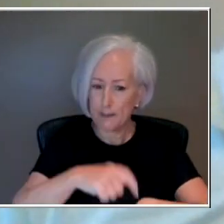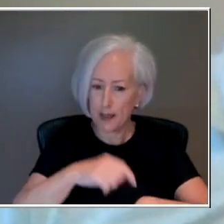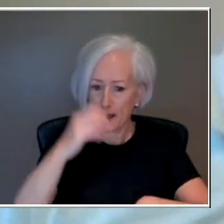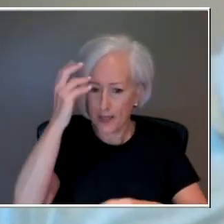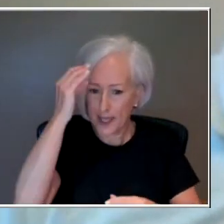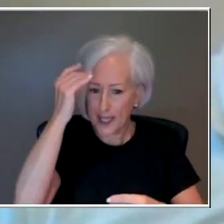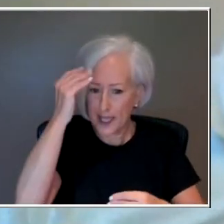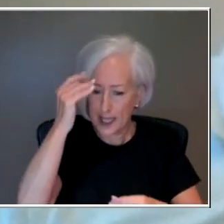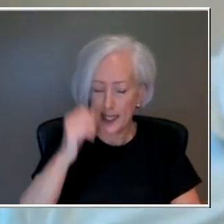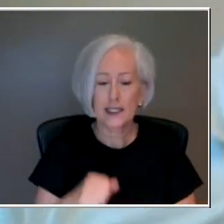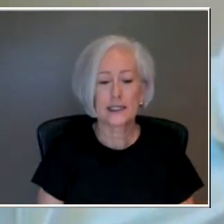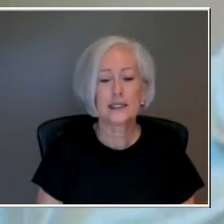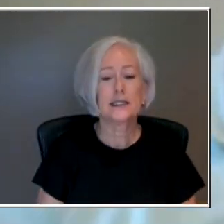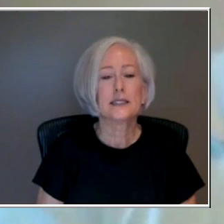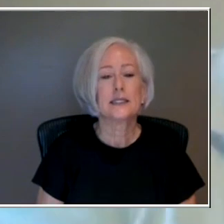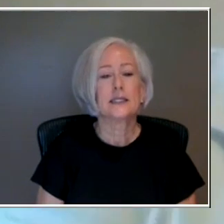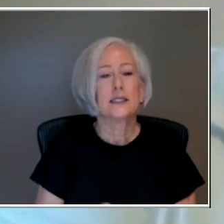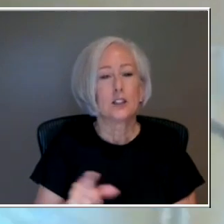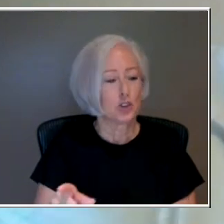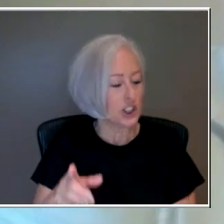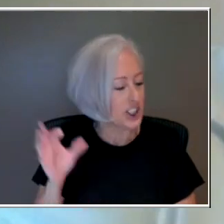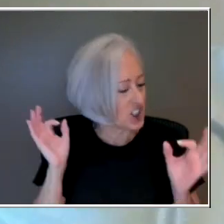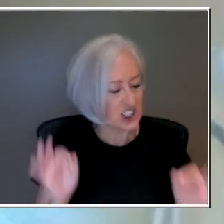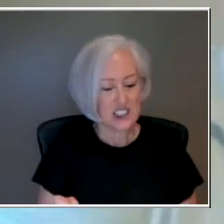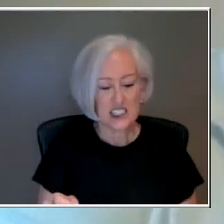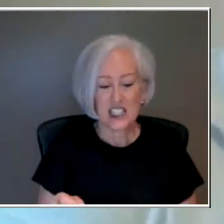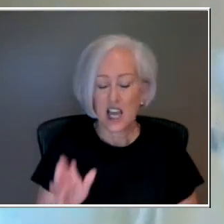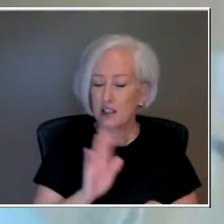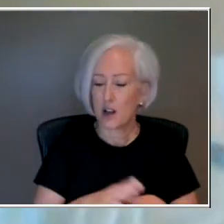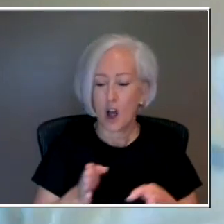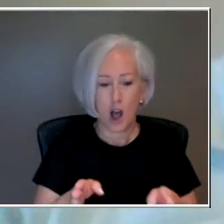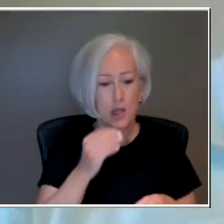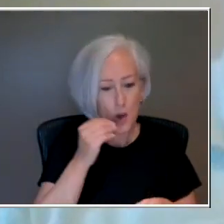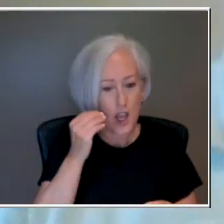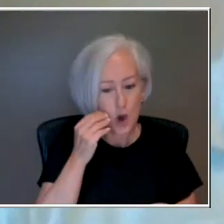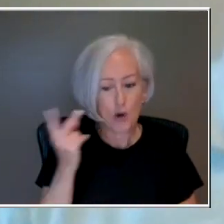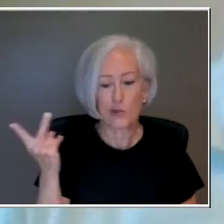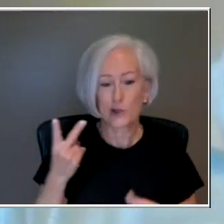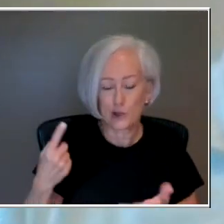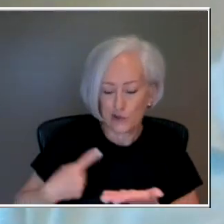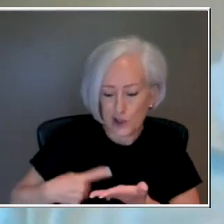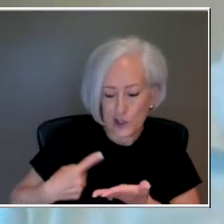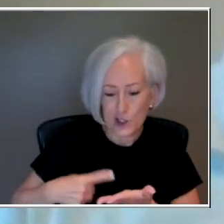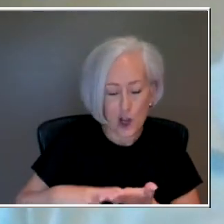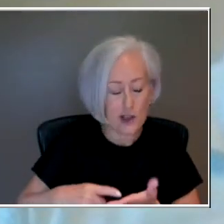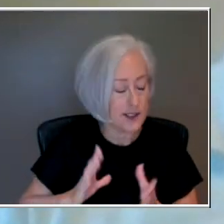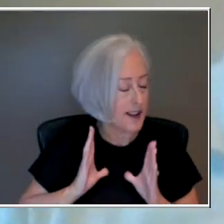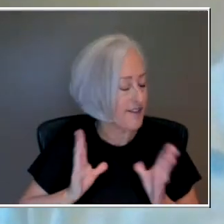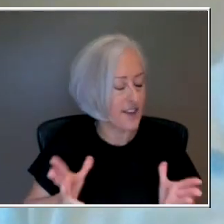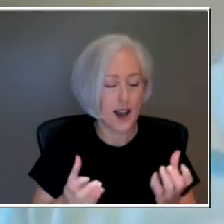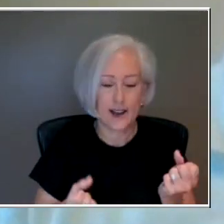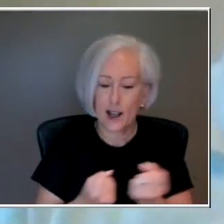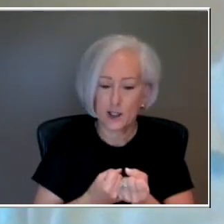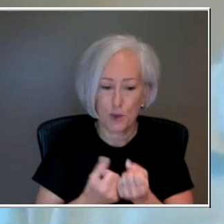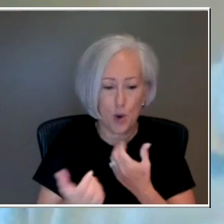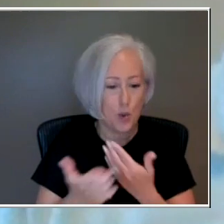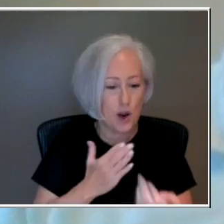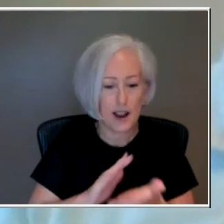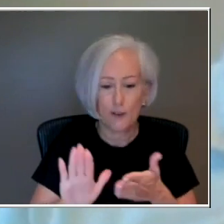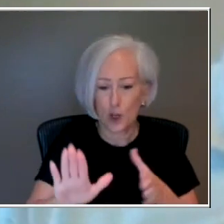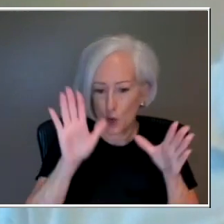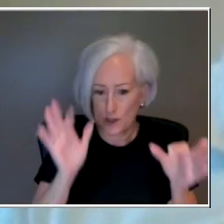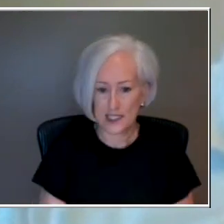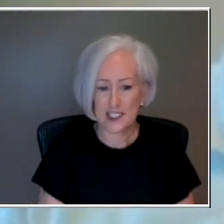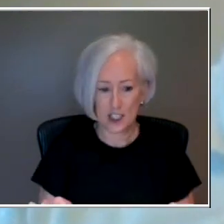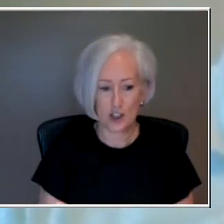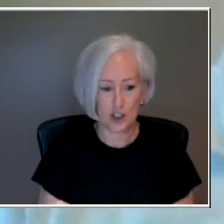And she made the decision, and on our way home from the doctor's office, we talked about it, and I said, I'll support whatever decision she wants to make. So